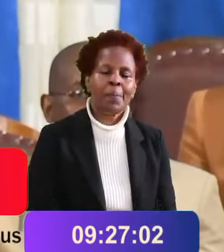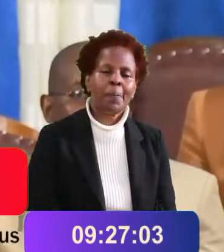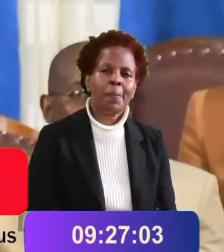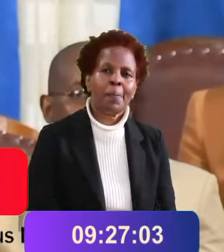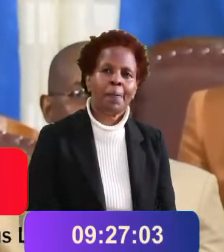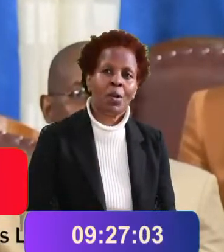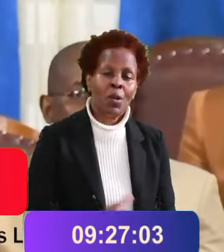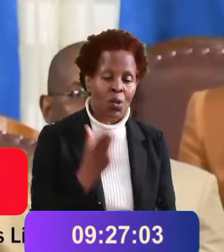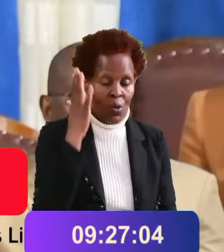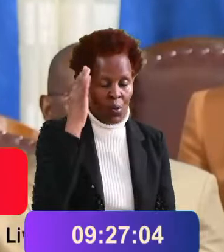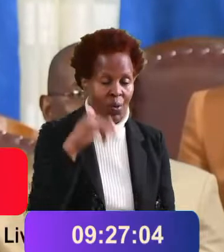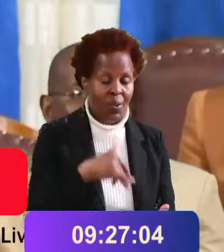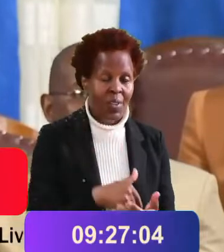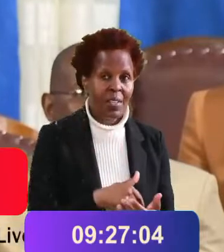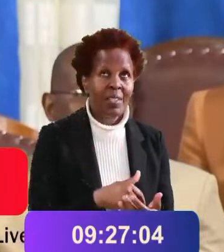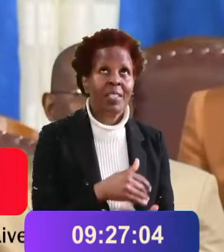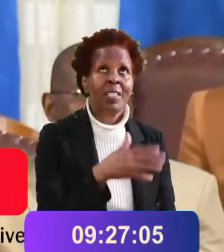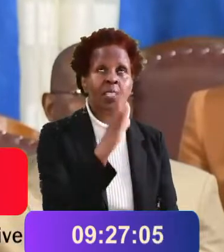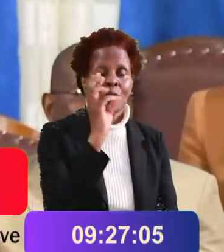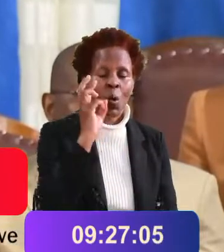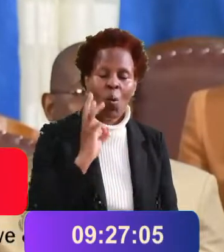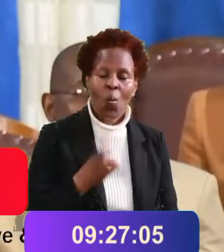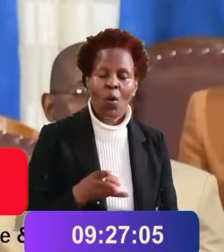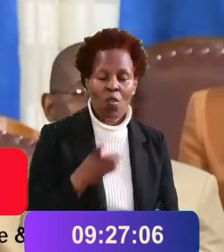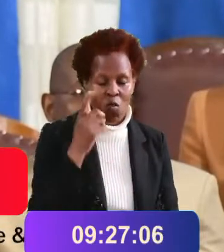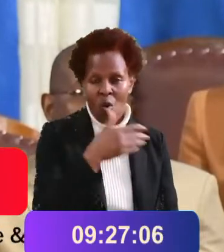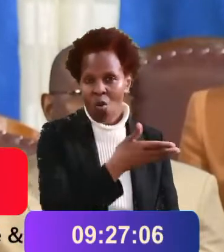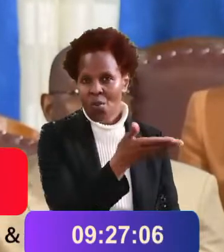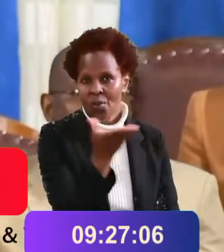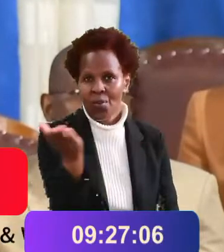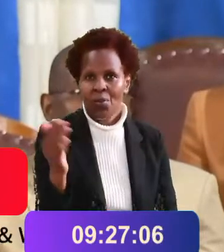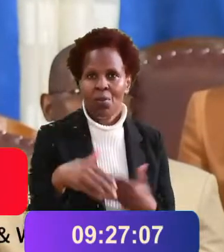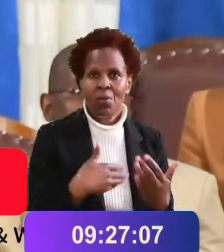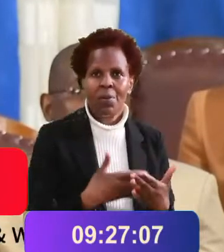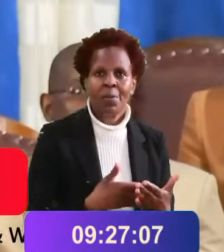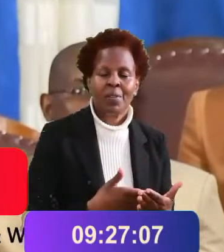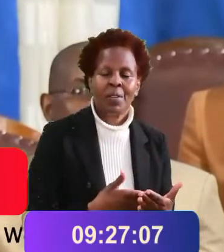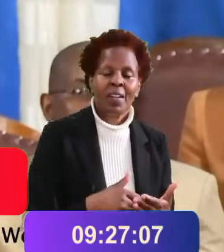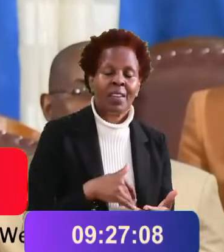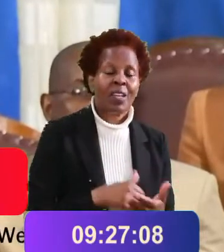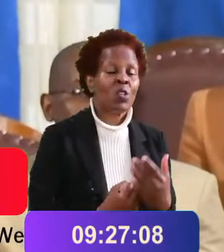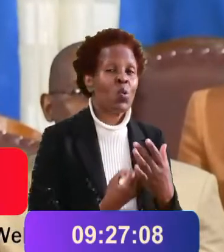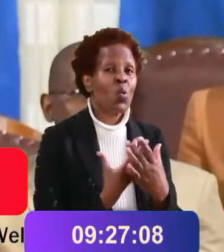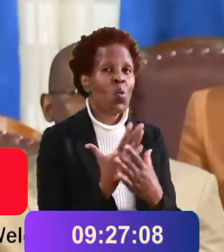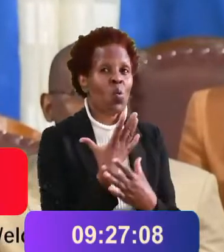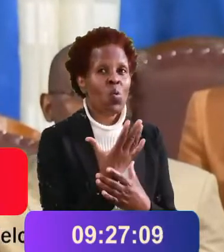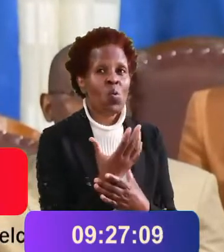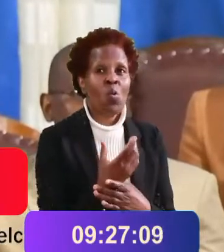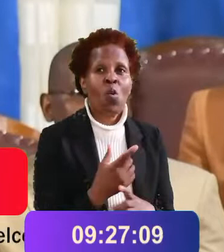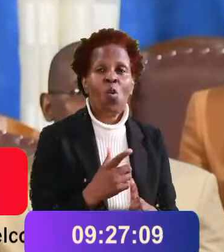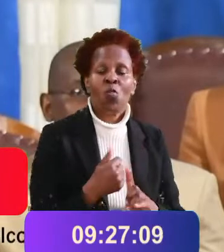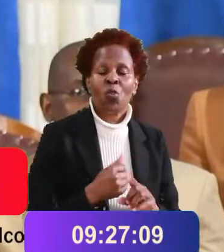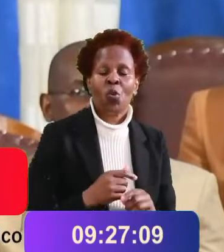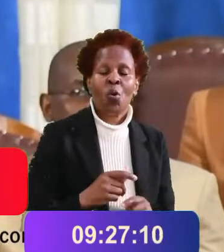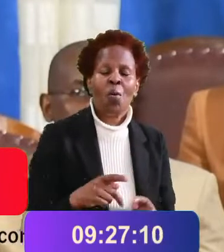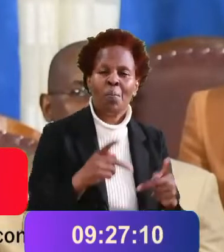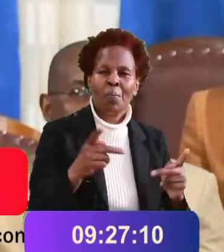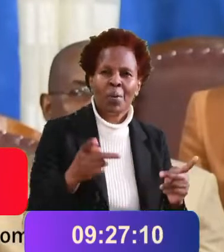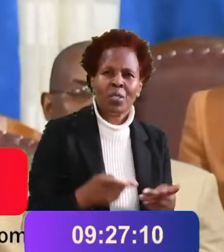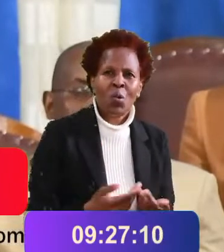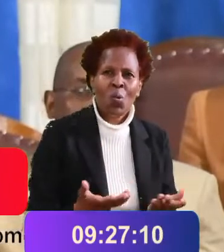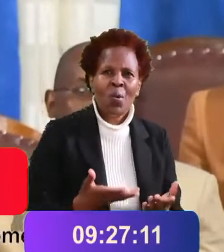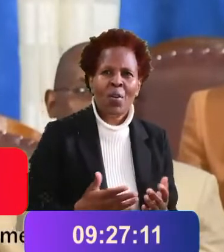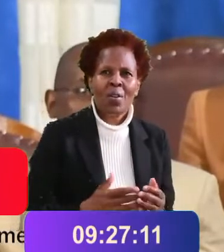Just know that it is God's will for each one of us that we grow out of the place where we are stuck